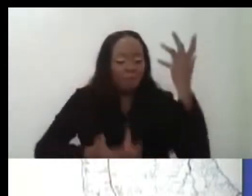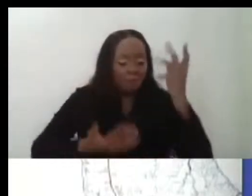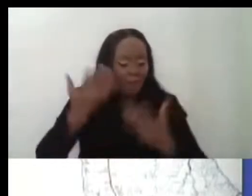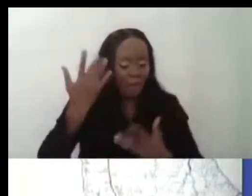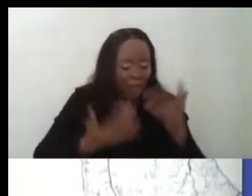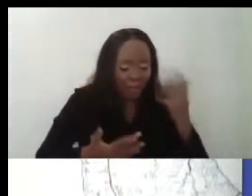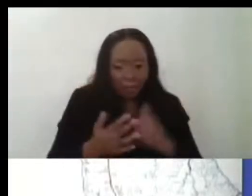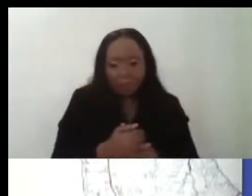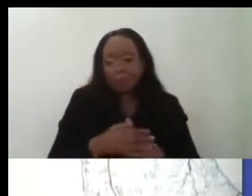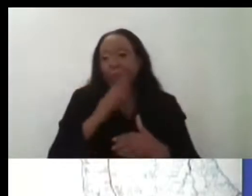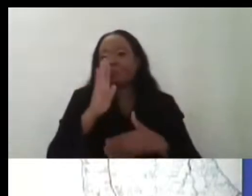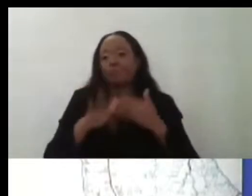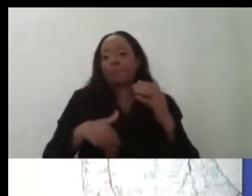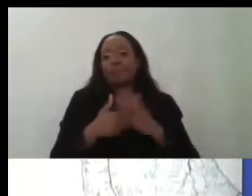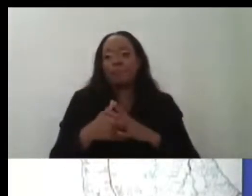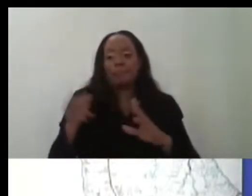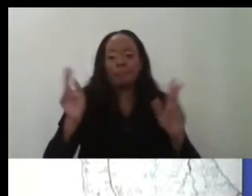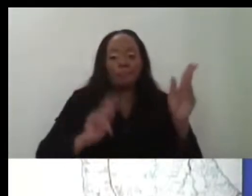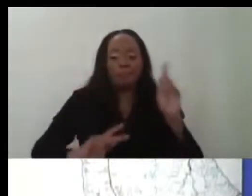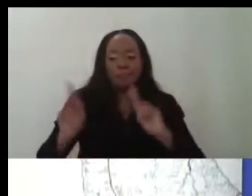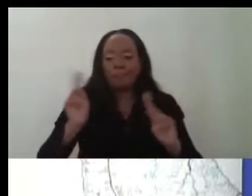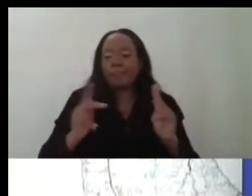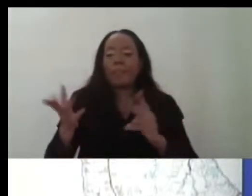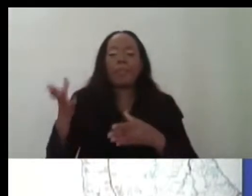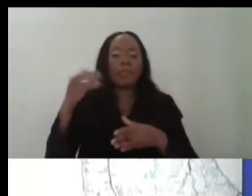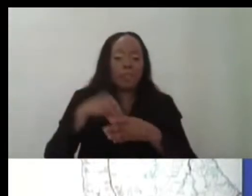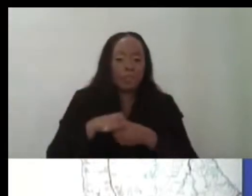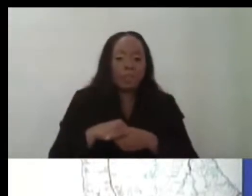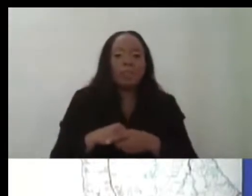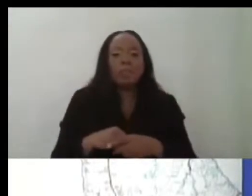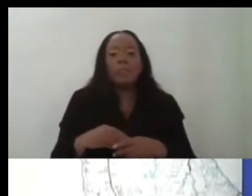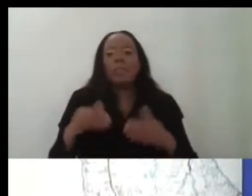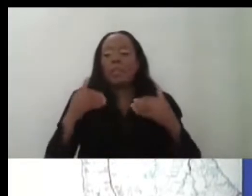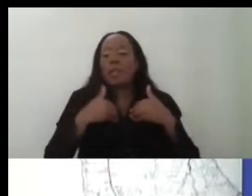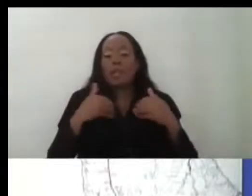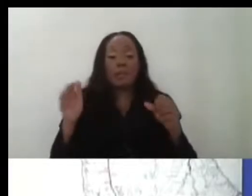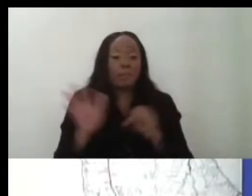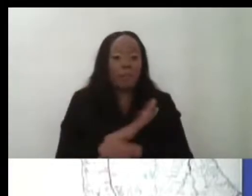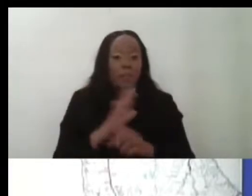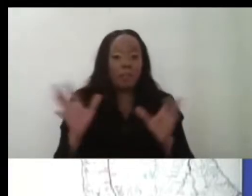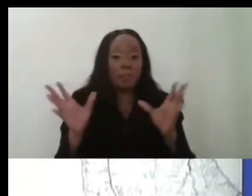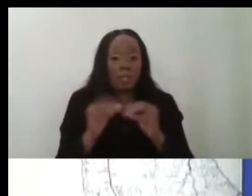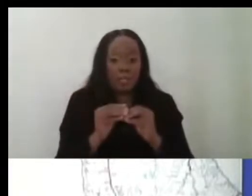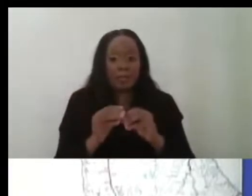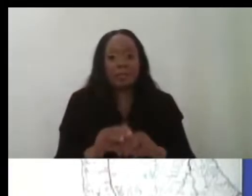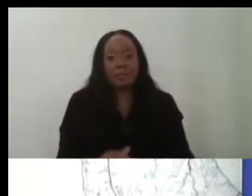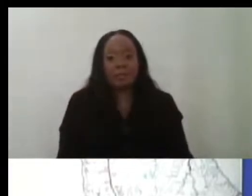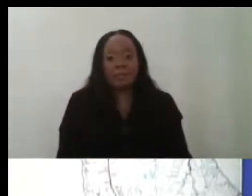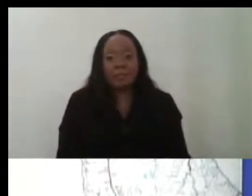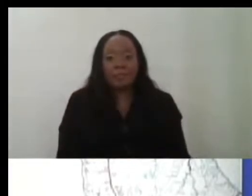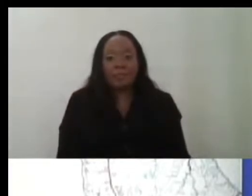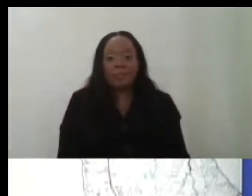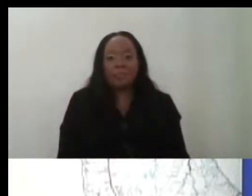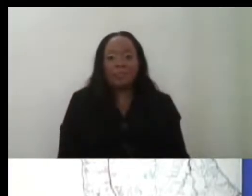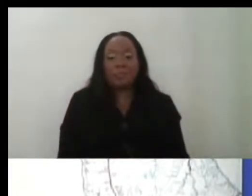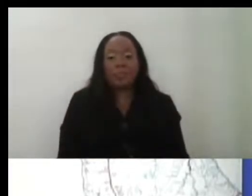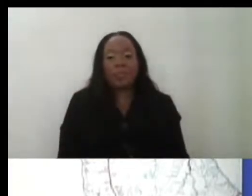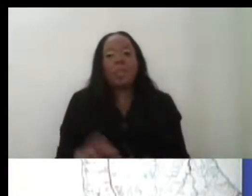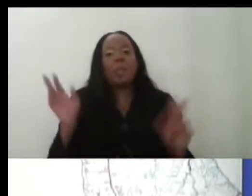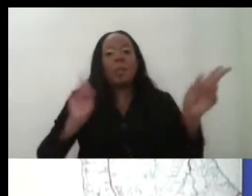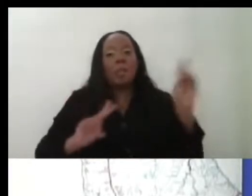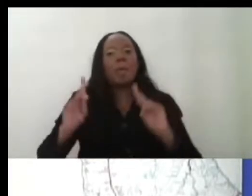that plays a part in disaster management, we had the full meetings where persons had to report on their own state of readiness.